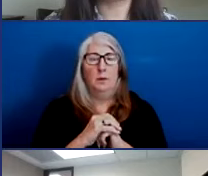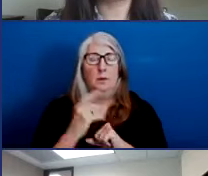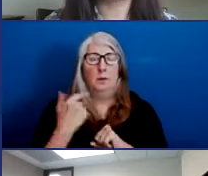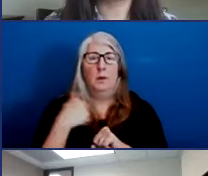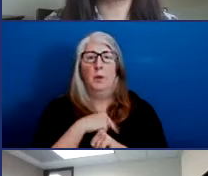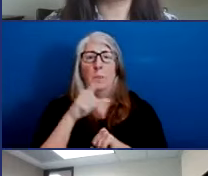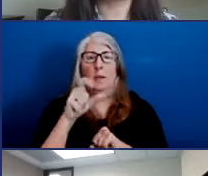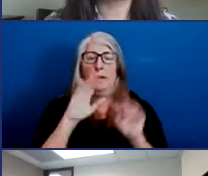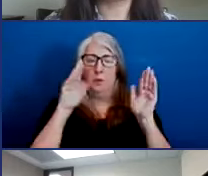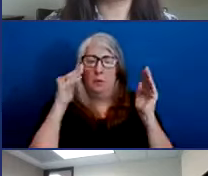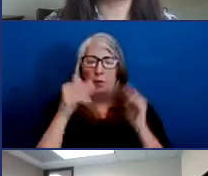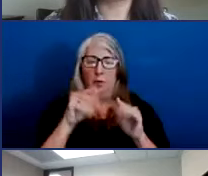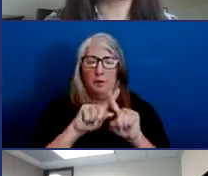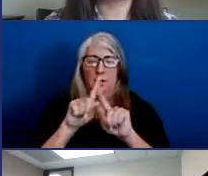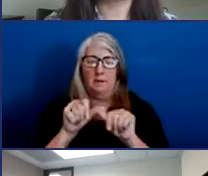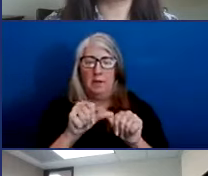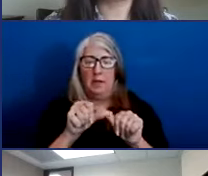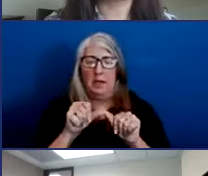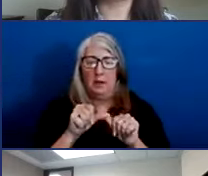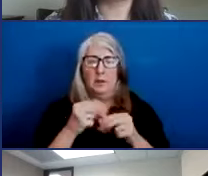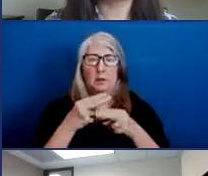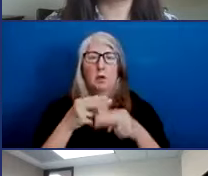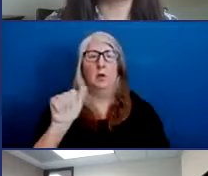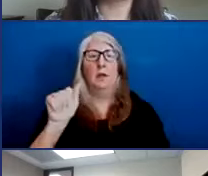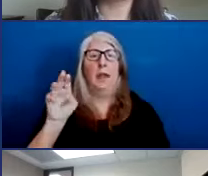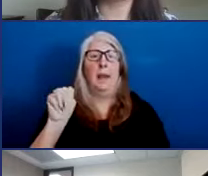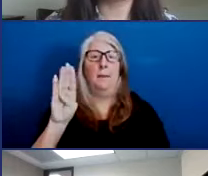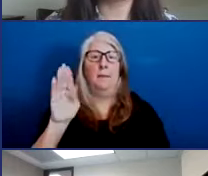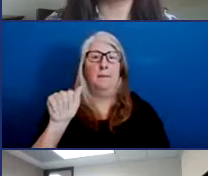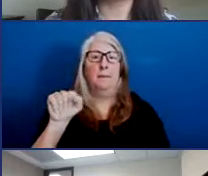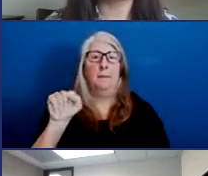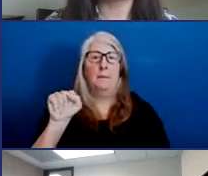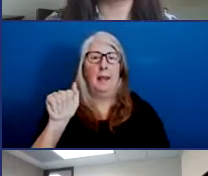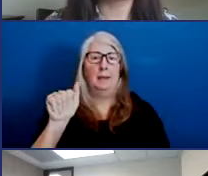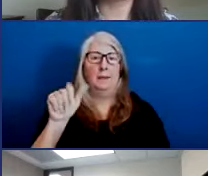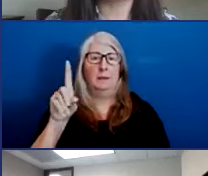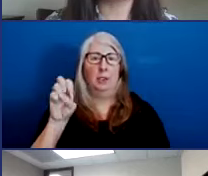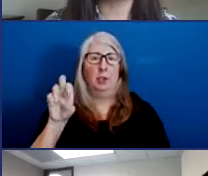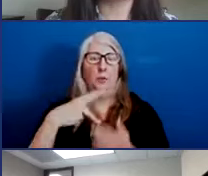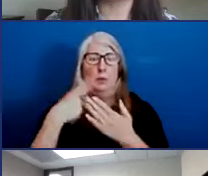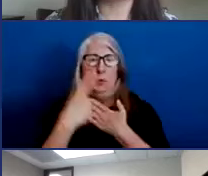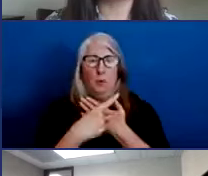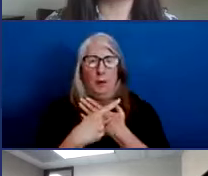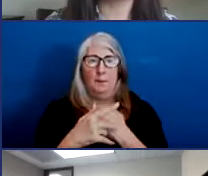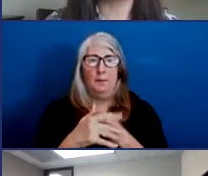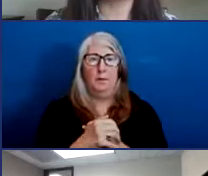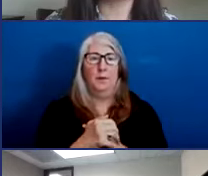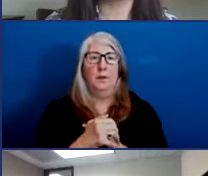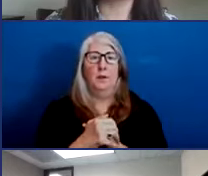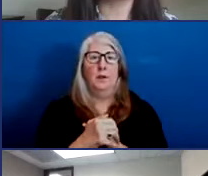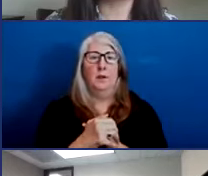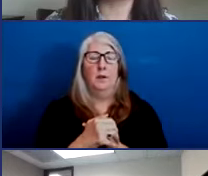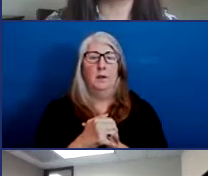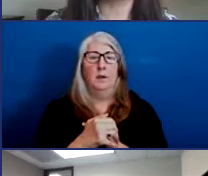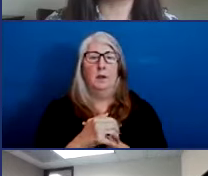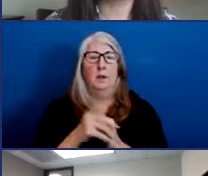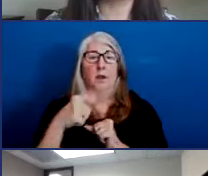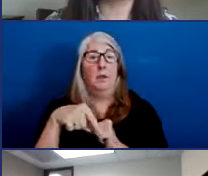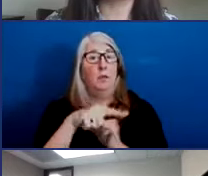areas called the ambassador programs are I think, have amazing